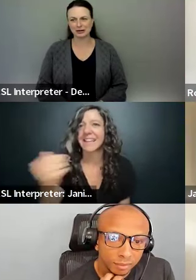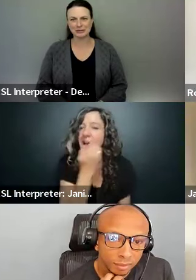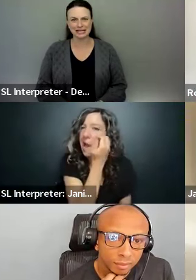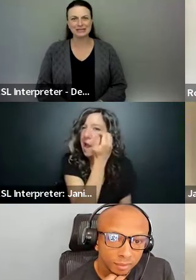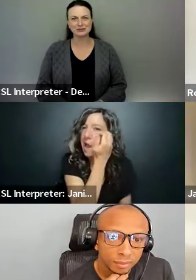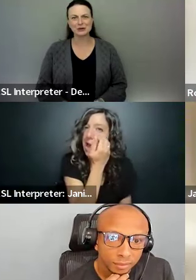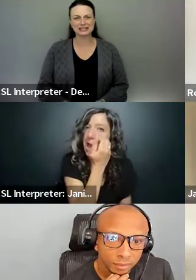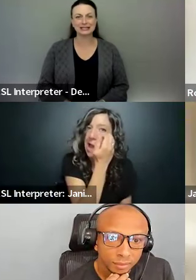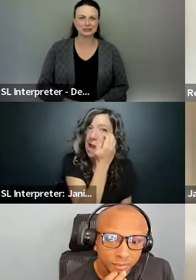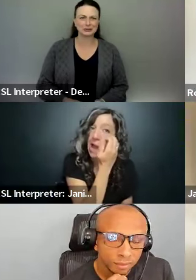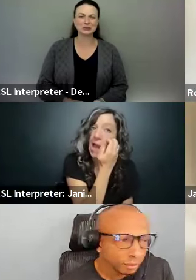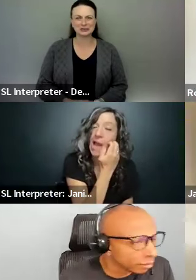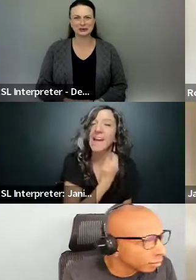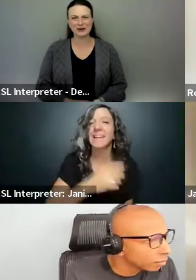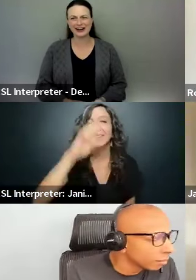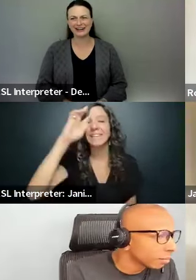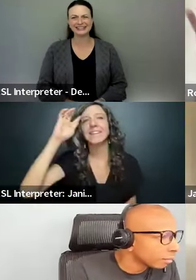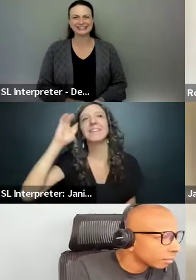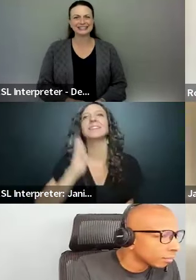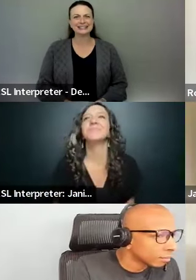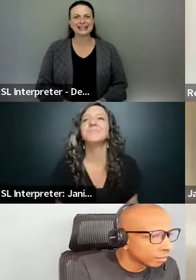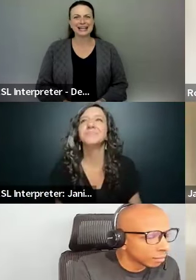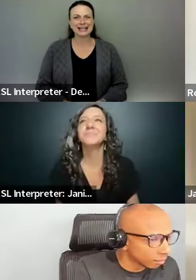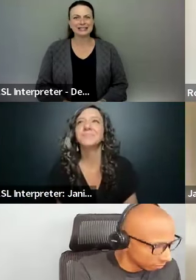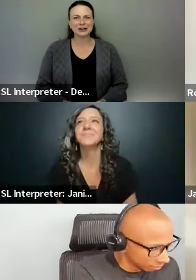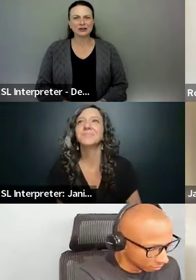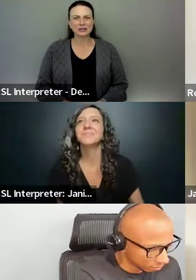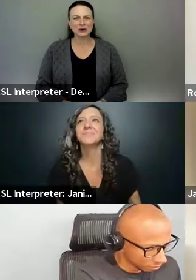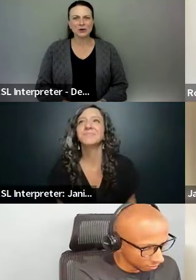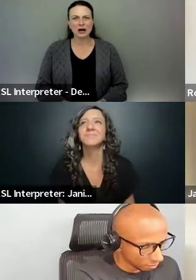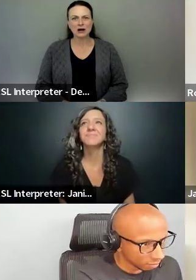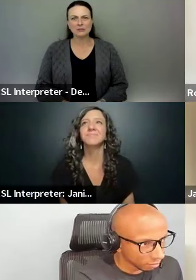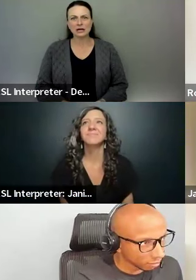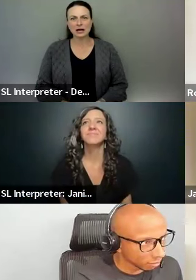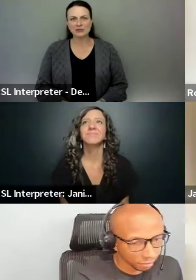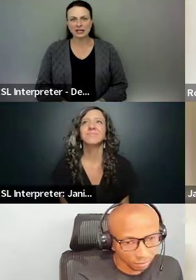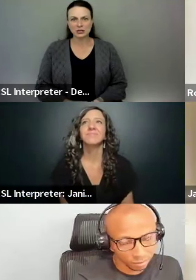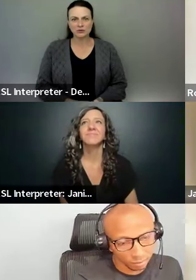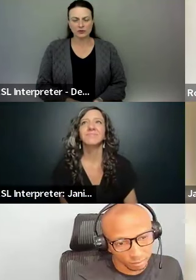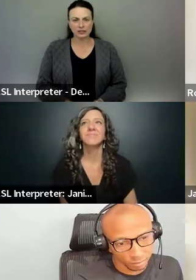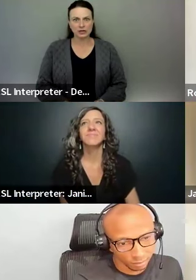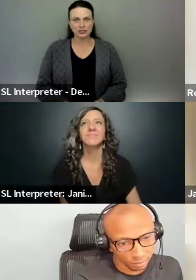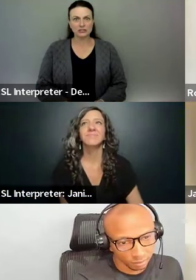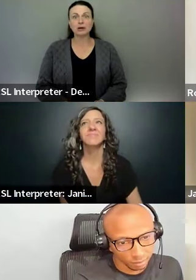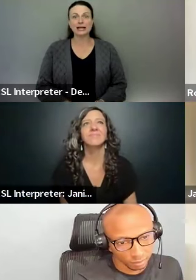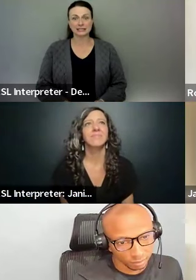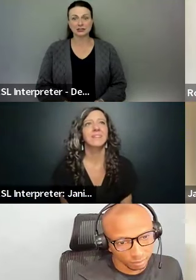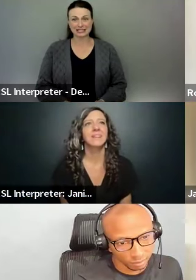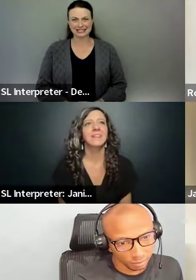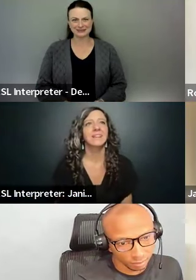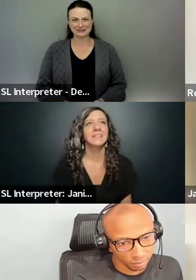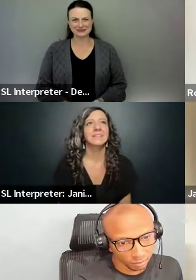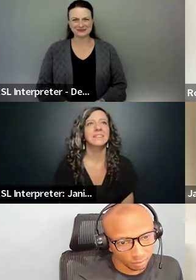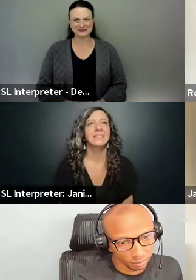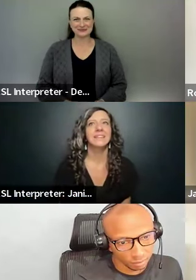for joining our meeting, even though it's late or early where you are. And also, thank you for the introductions, Bryce and